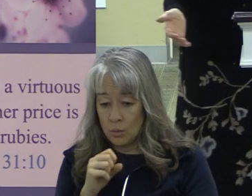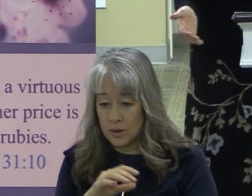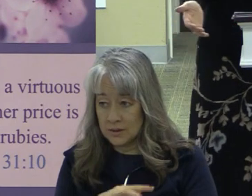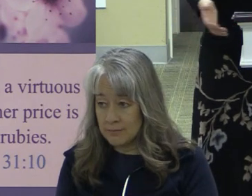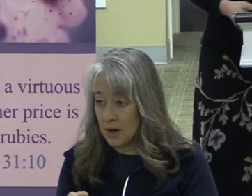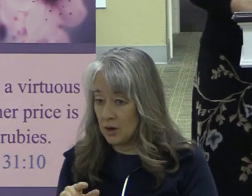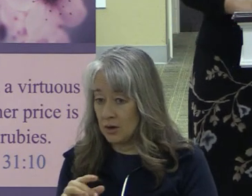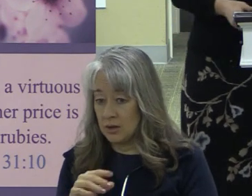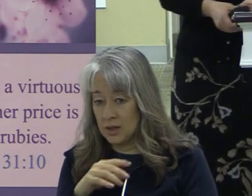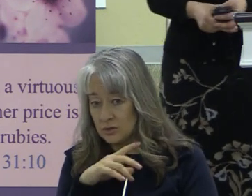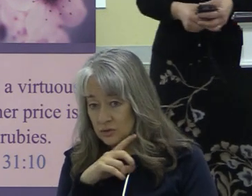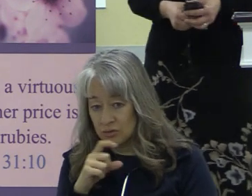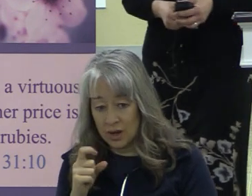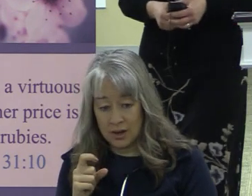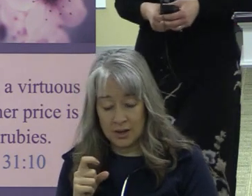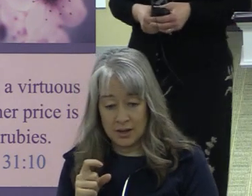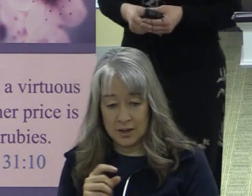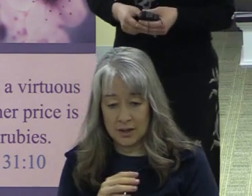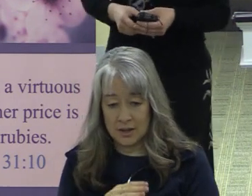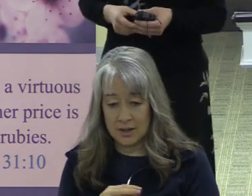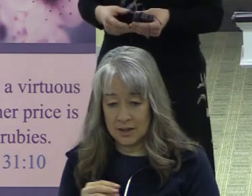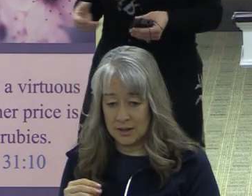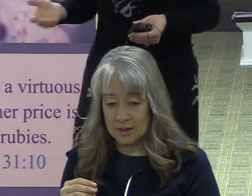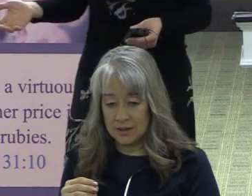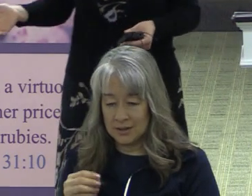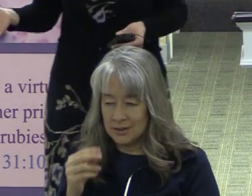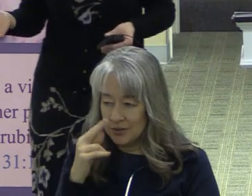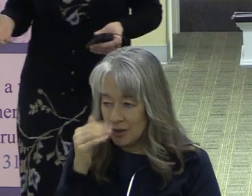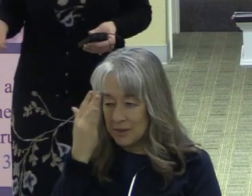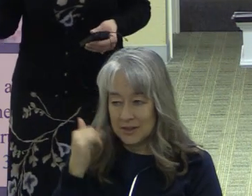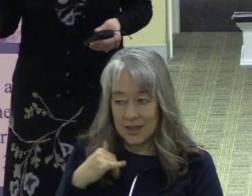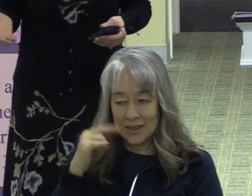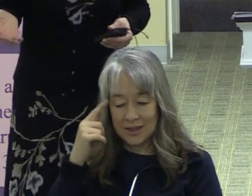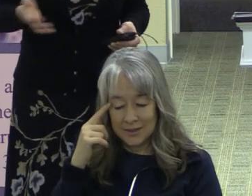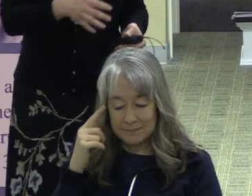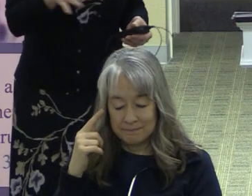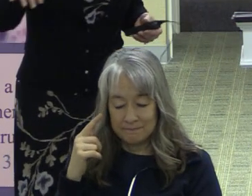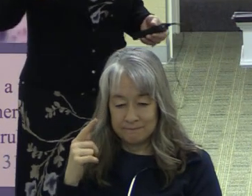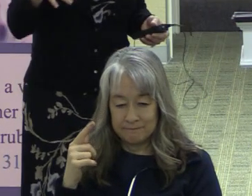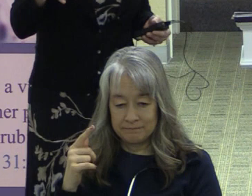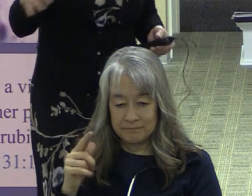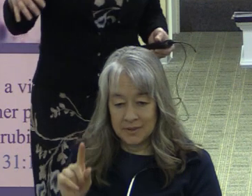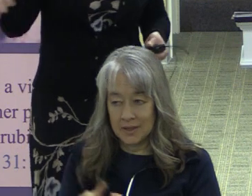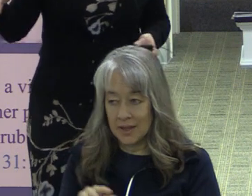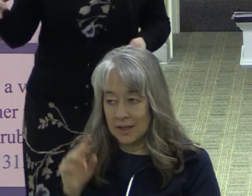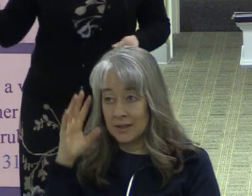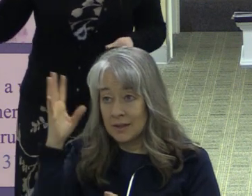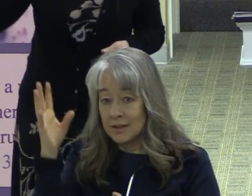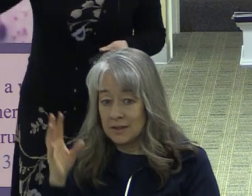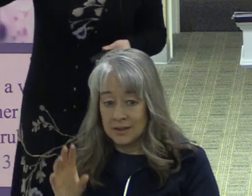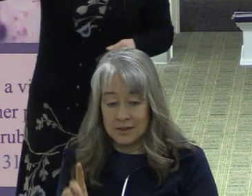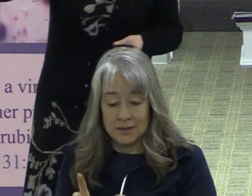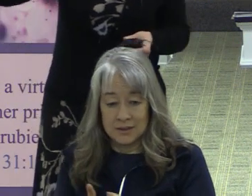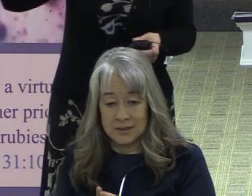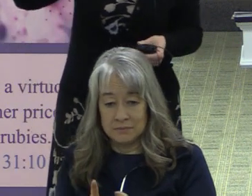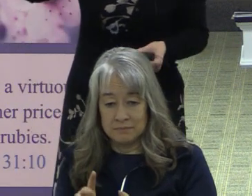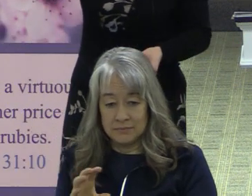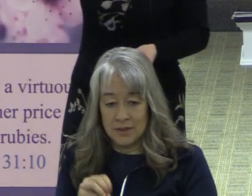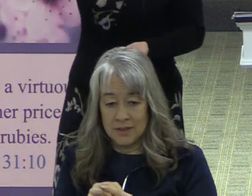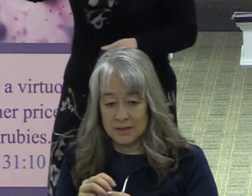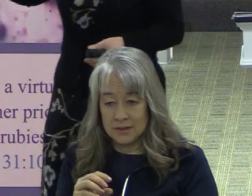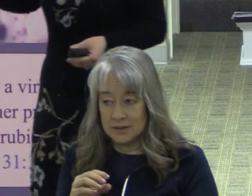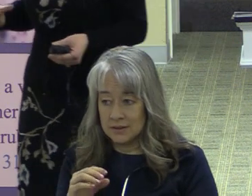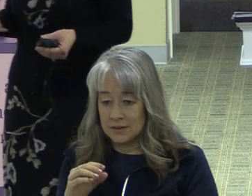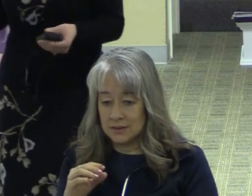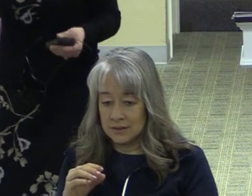and dry, and it's funny because I think like in mythologically, there's like in this layer